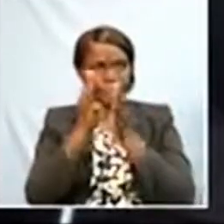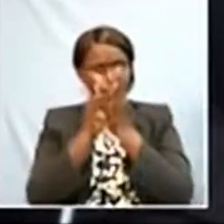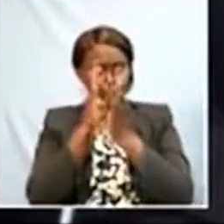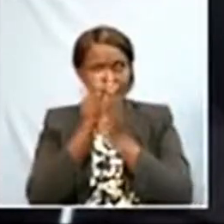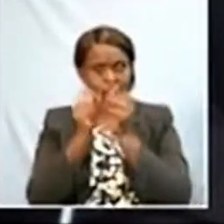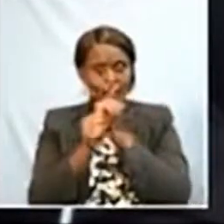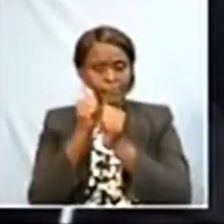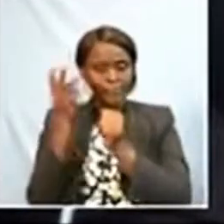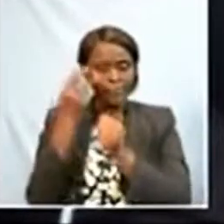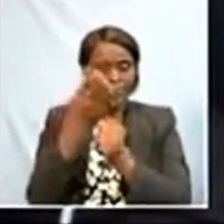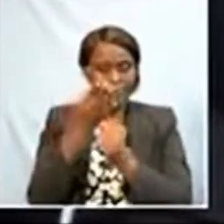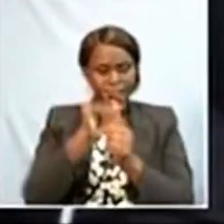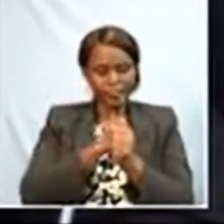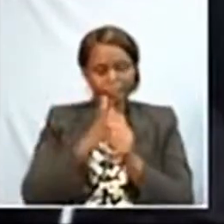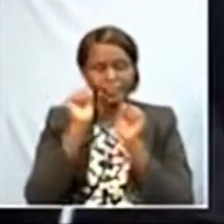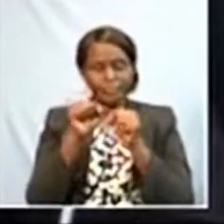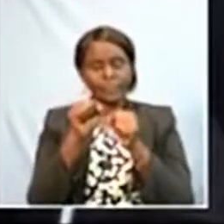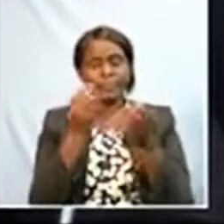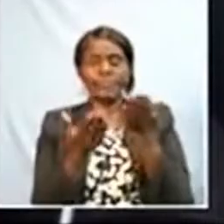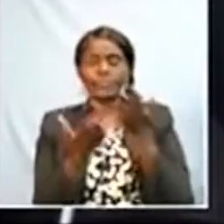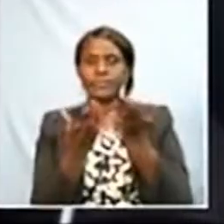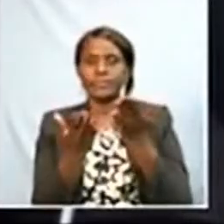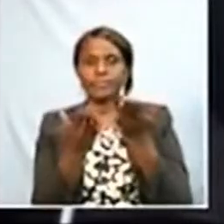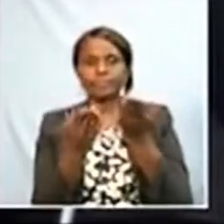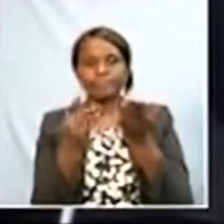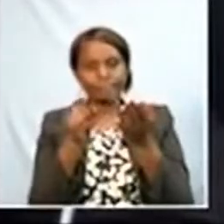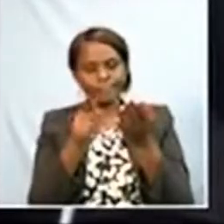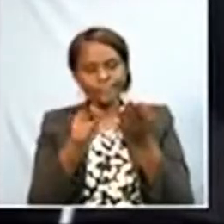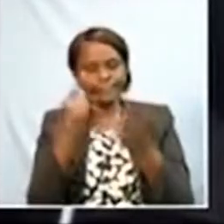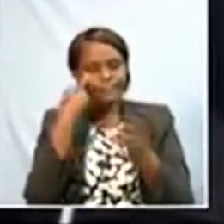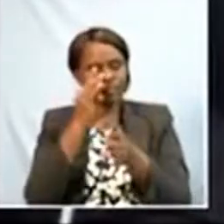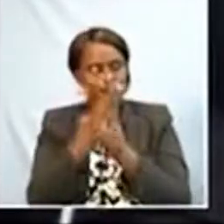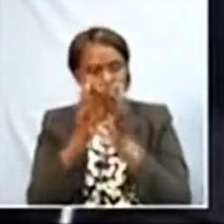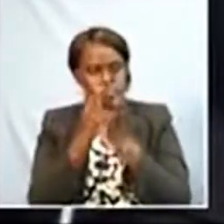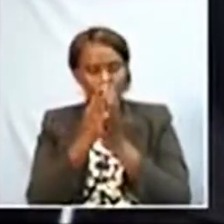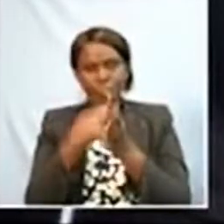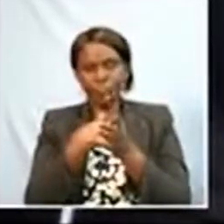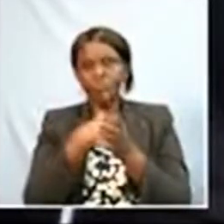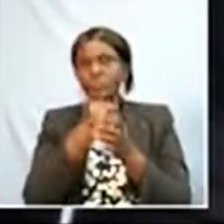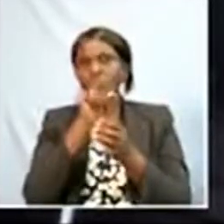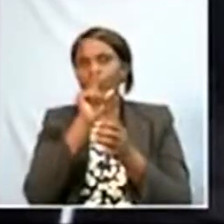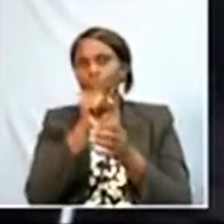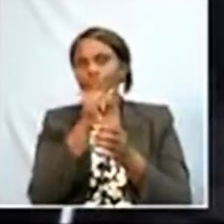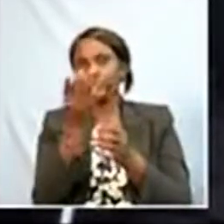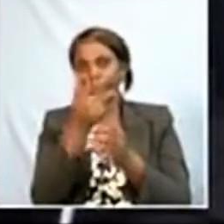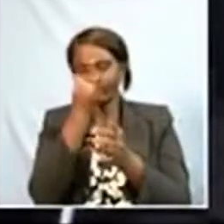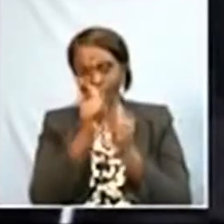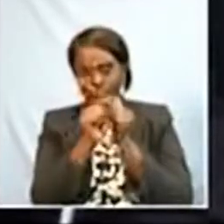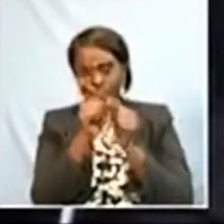existing, so you could have maybe gone for superstructure. I'm not so sure, because the